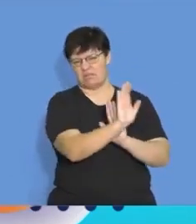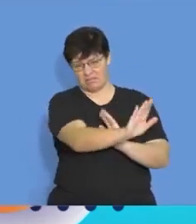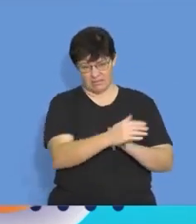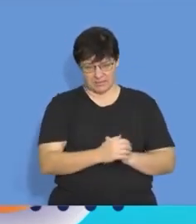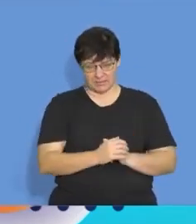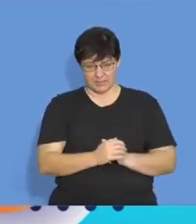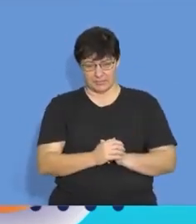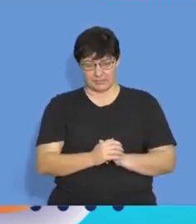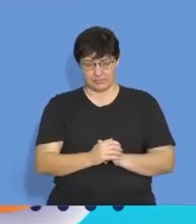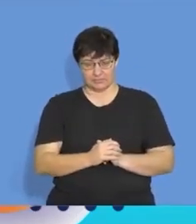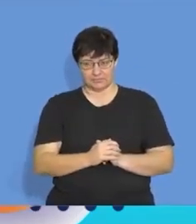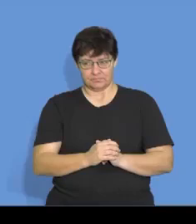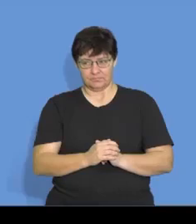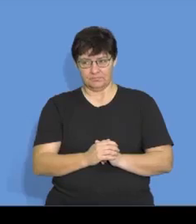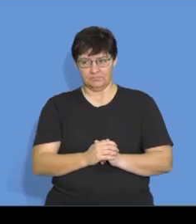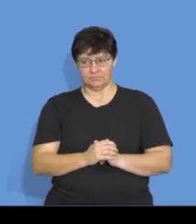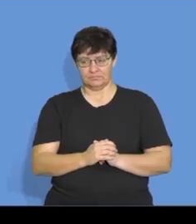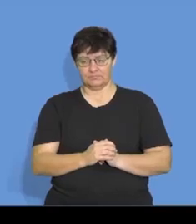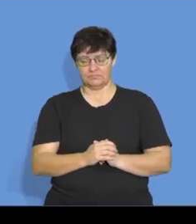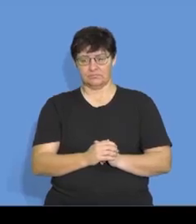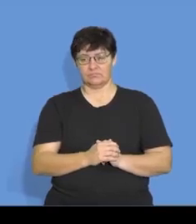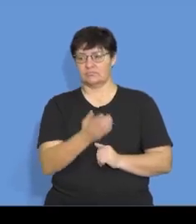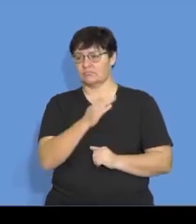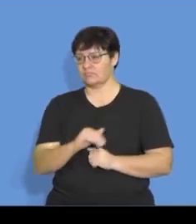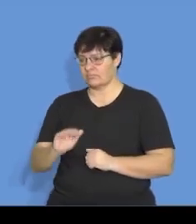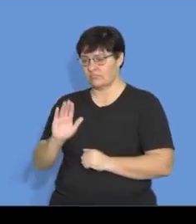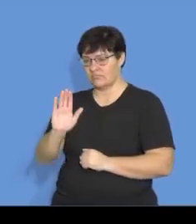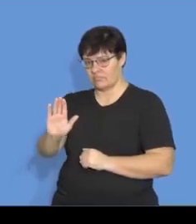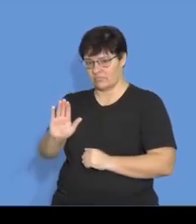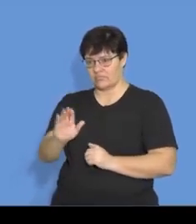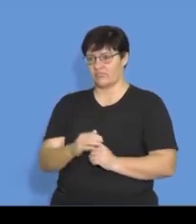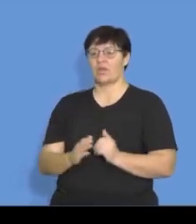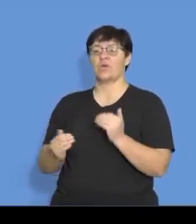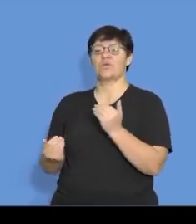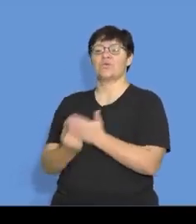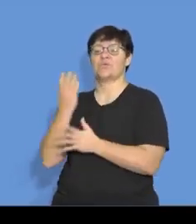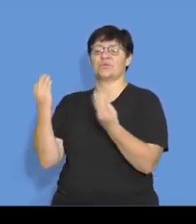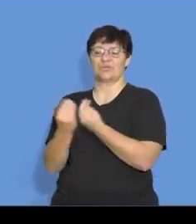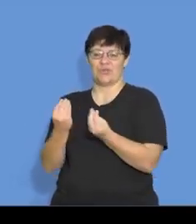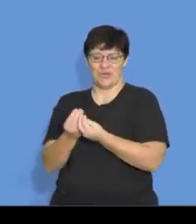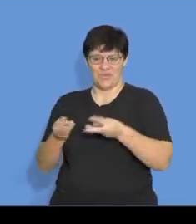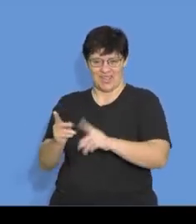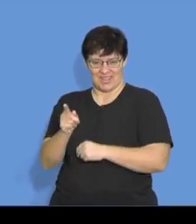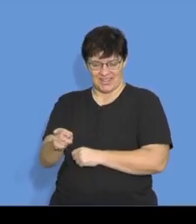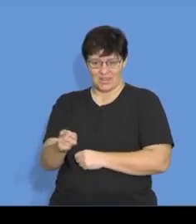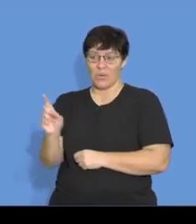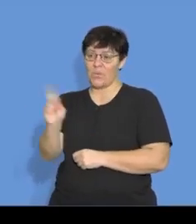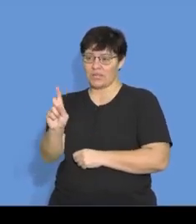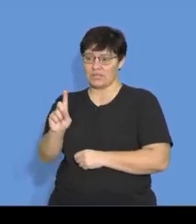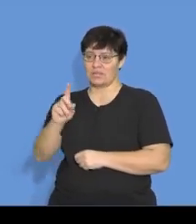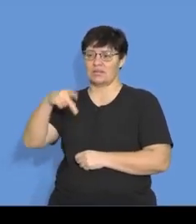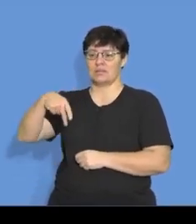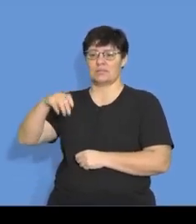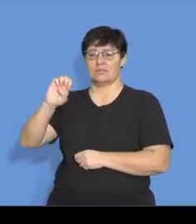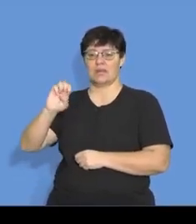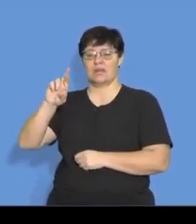an explanation. Right. Then you have the new method of stock, which we refer to